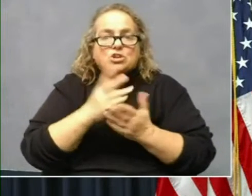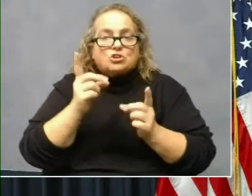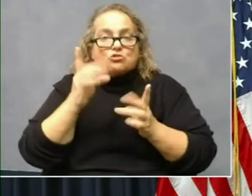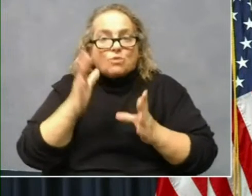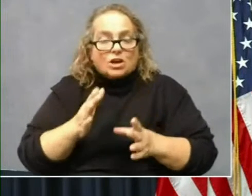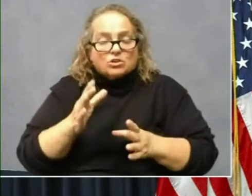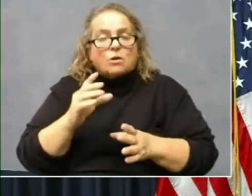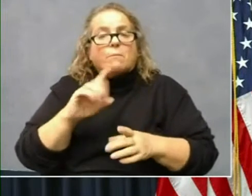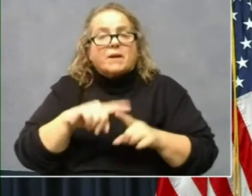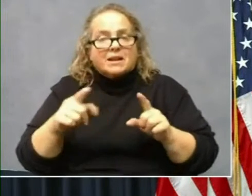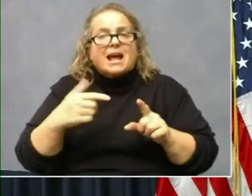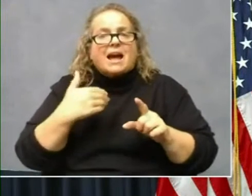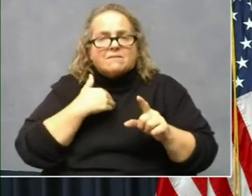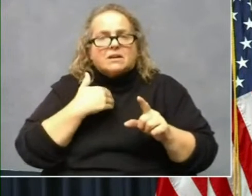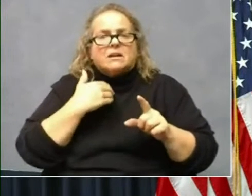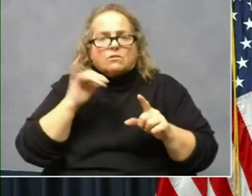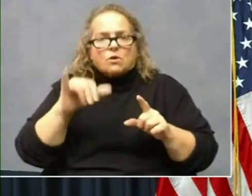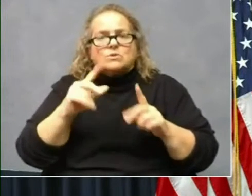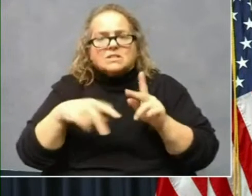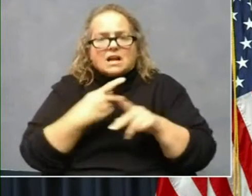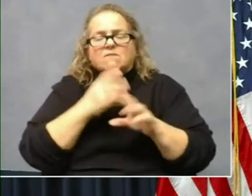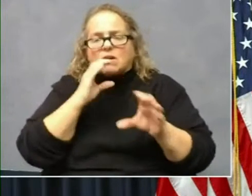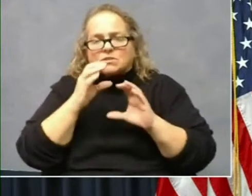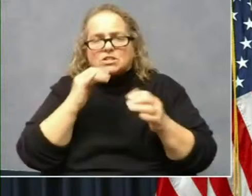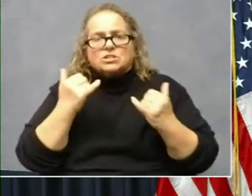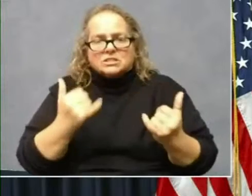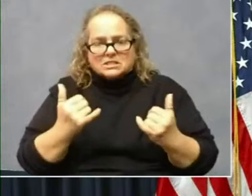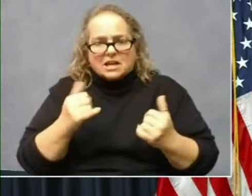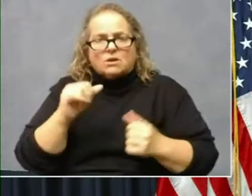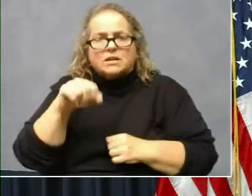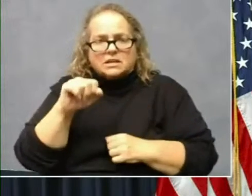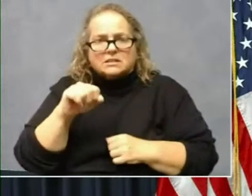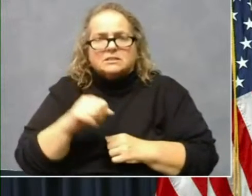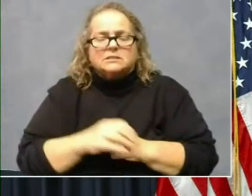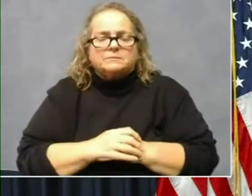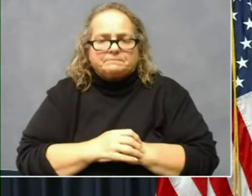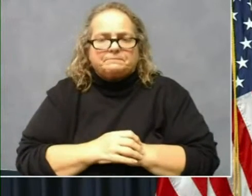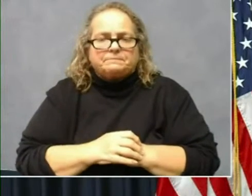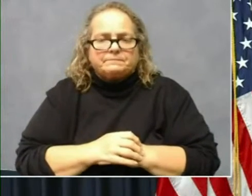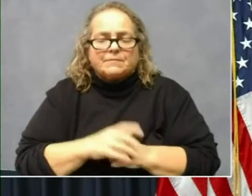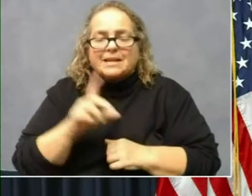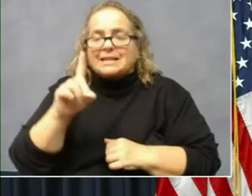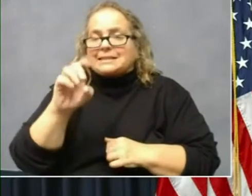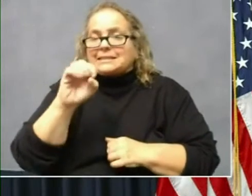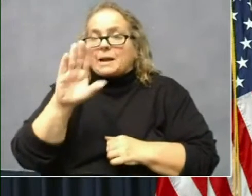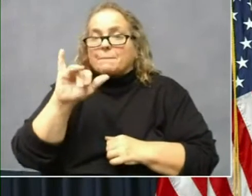those conversations now. Debbie Yetter from the Courier-Journal.